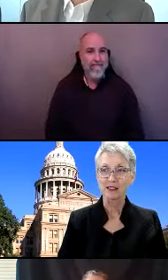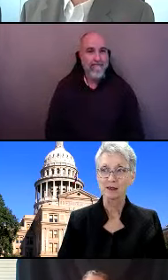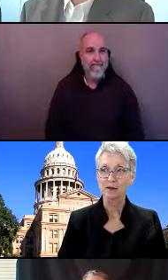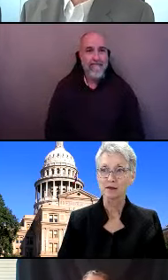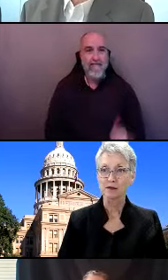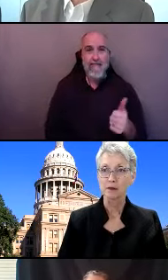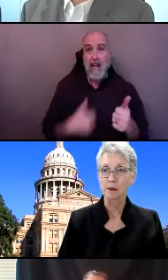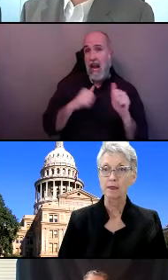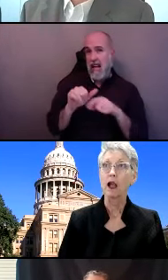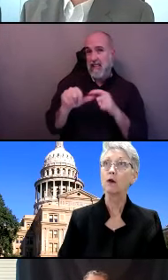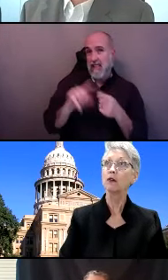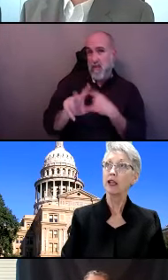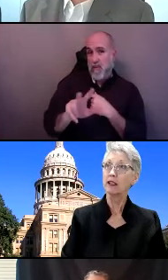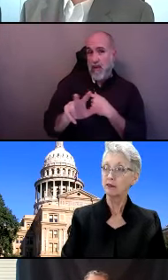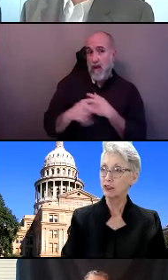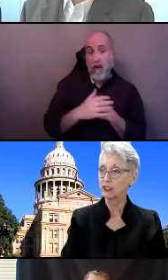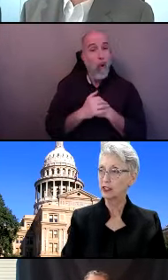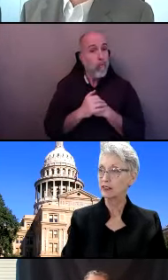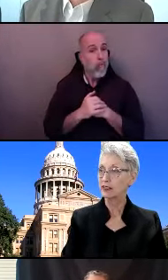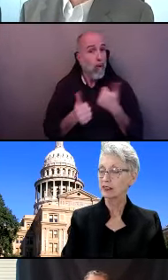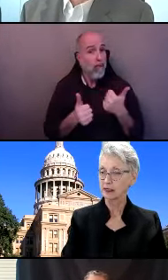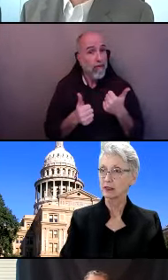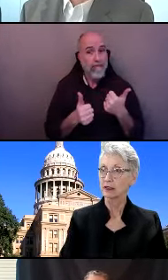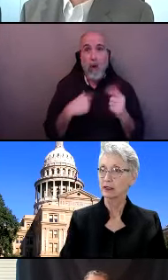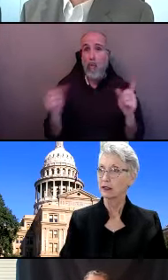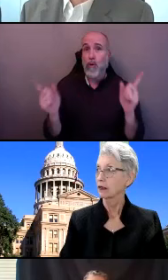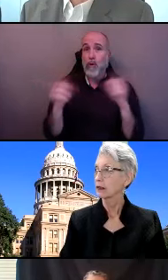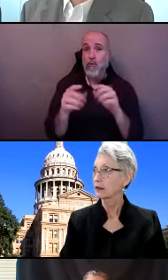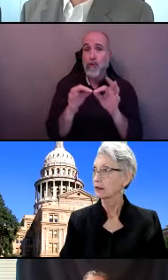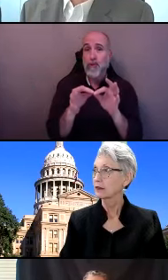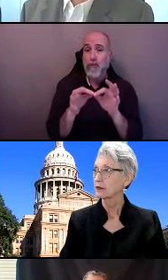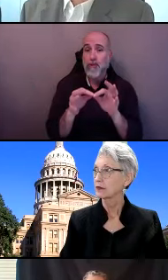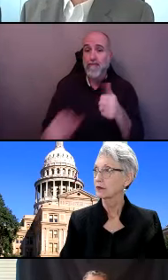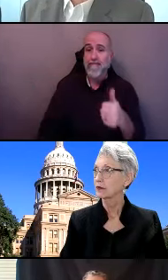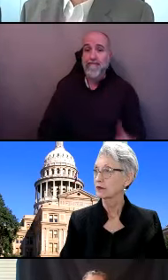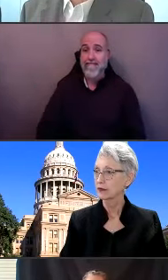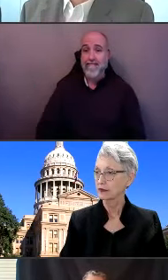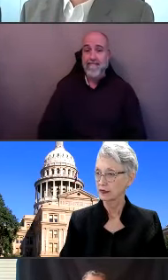actually stay around until 3. Oh, okay. Very good. Great. Thank you all.